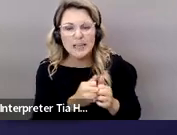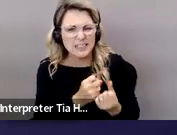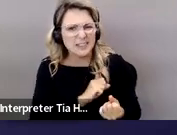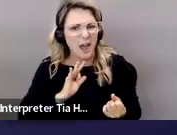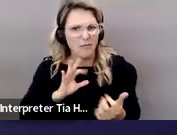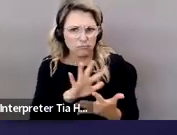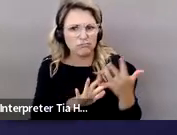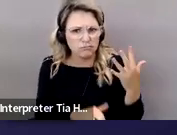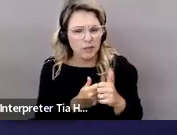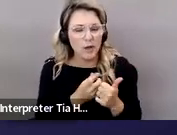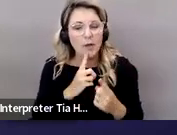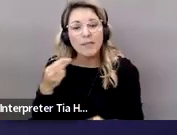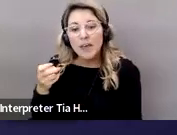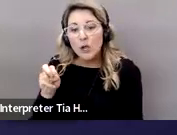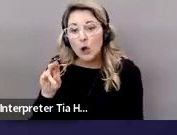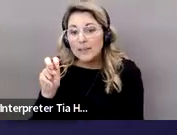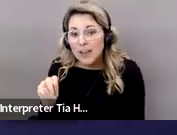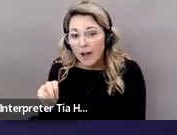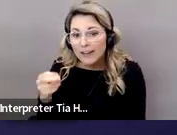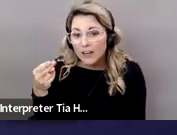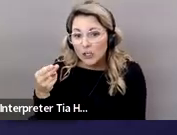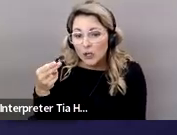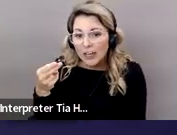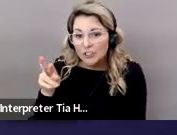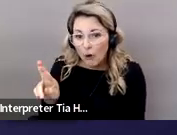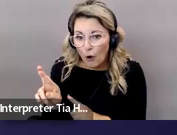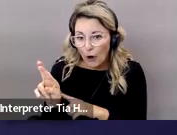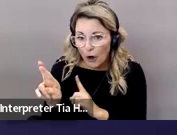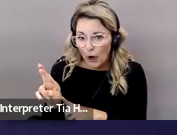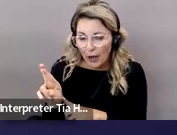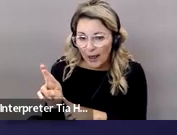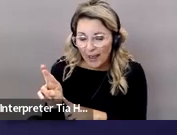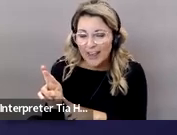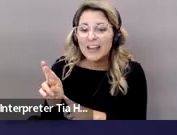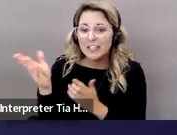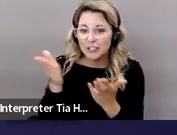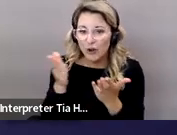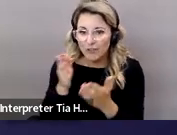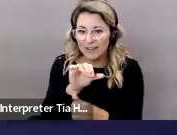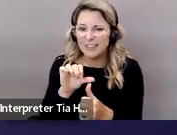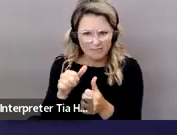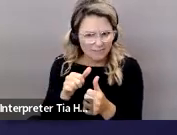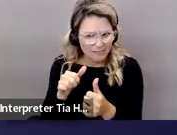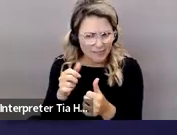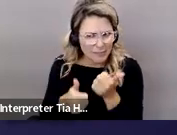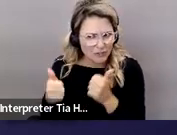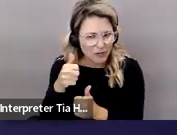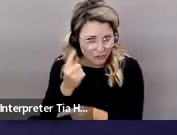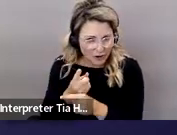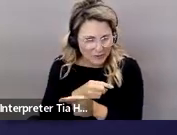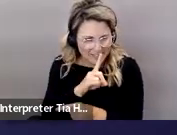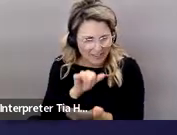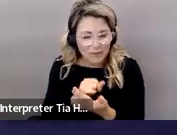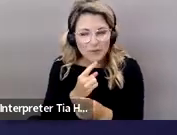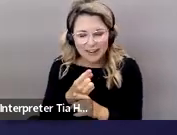the HRSA Human Resources Services Administration, I think, Dr. Wormrill. We it applied is. For